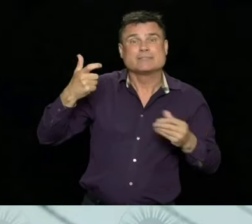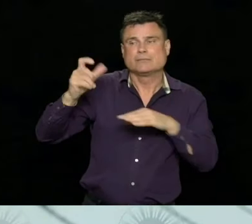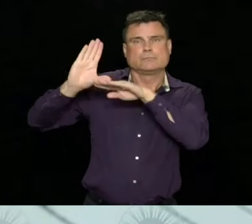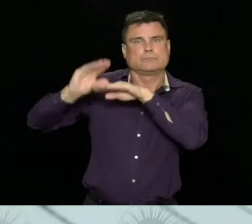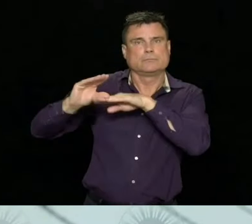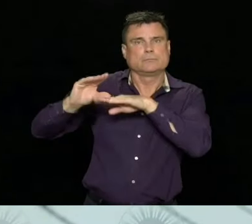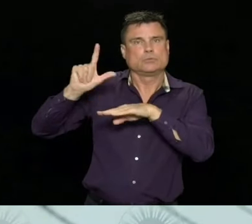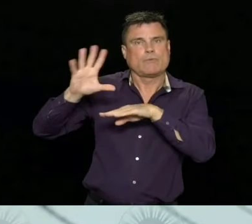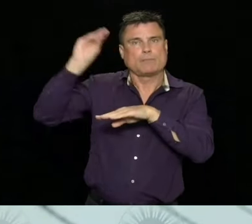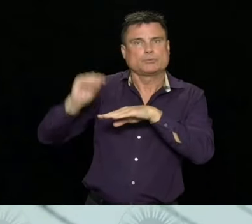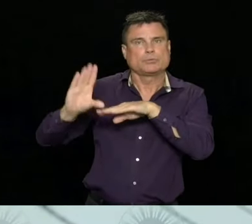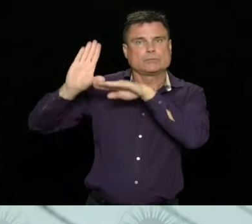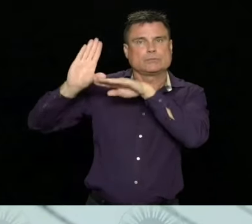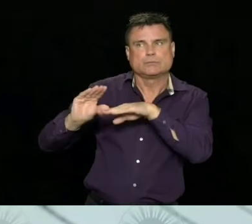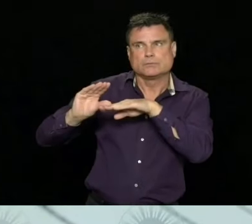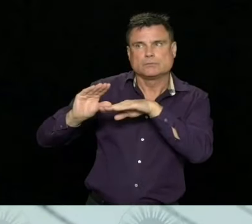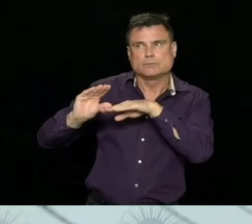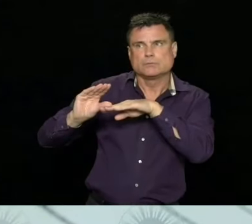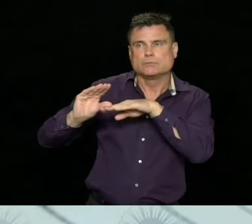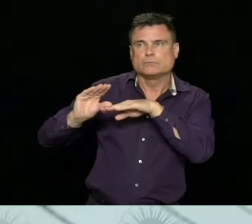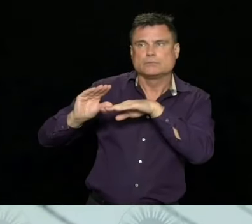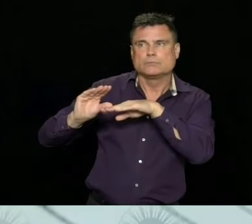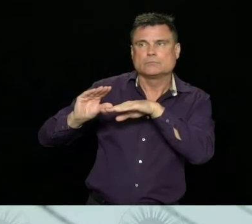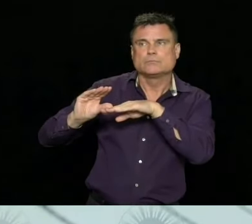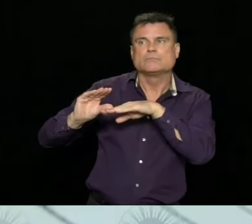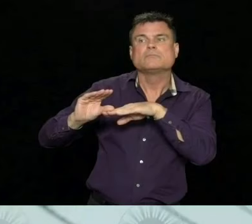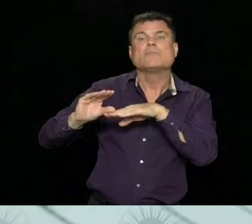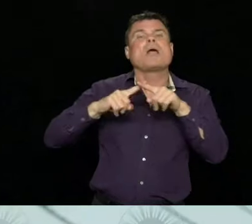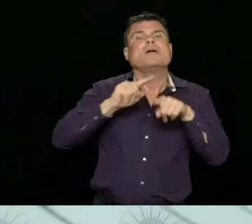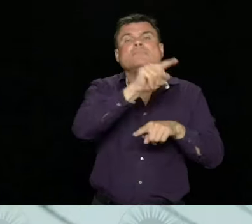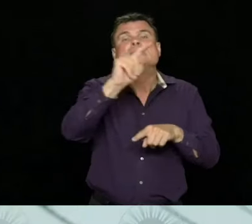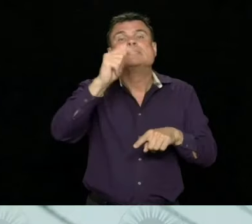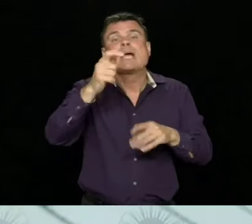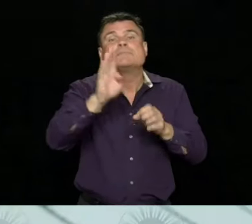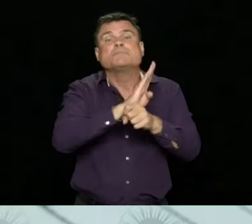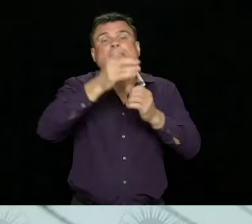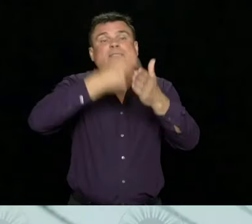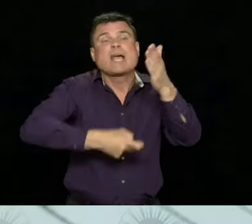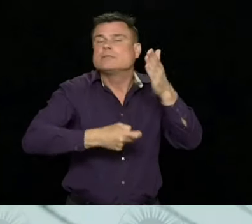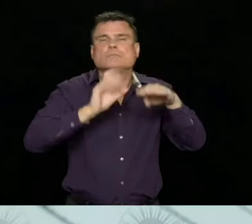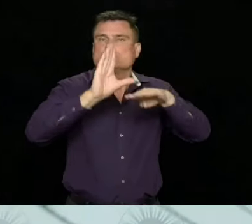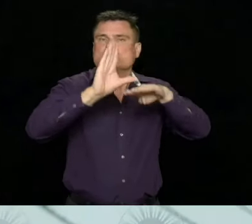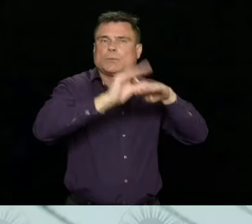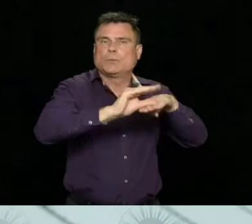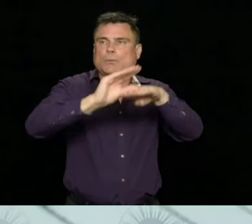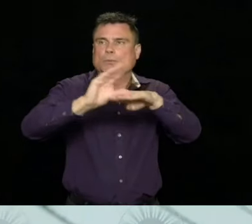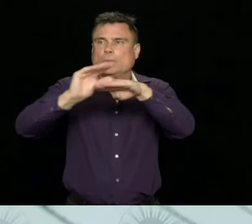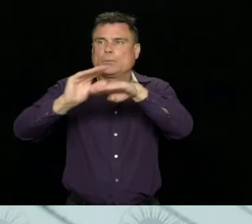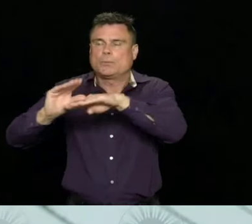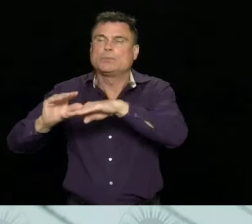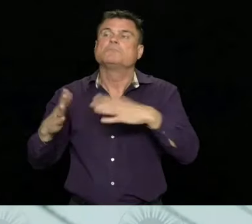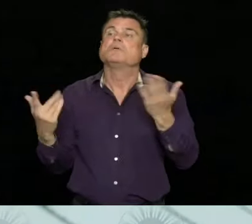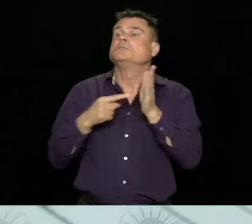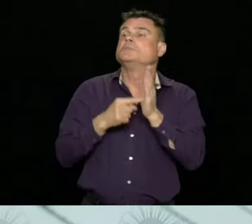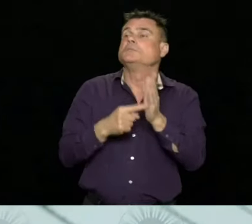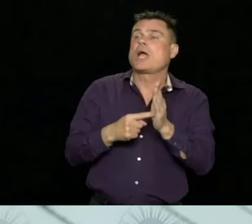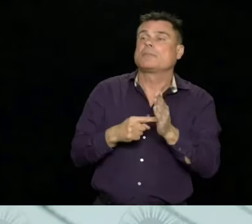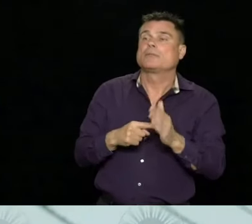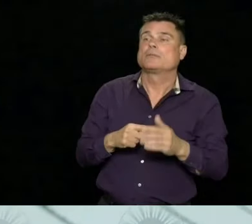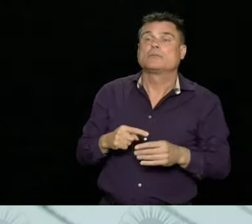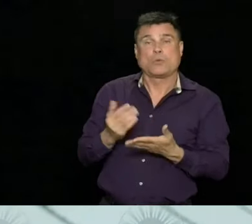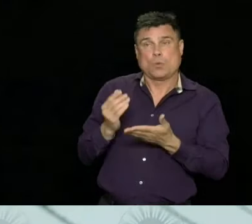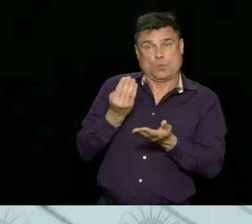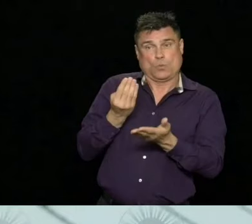take a look, working with the federal government, 75% wage subsidy available to those